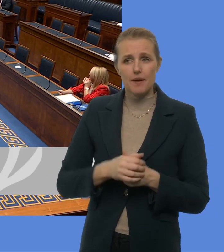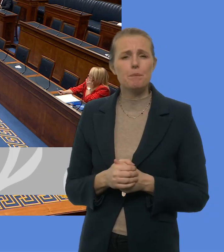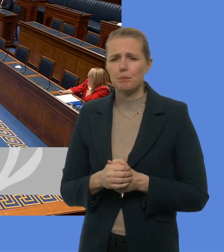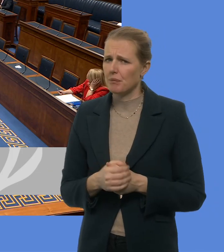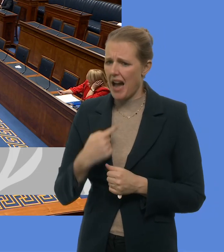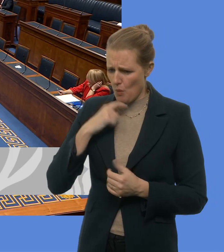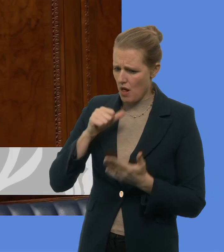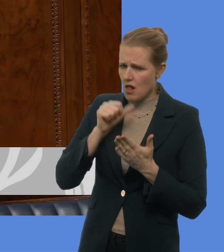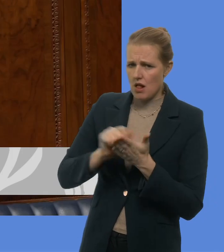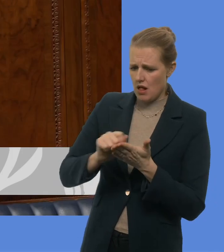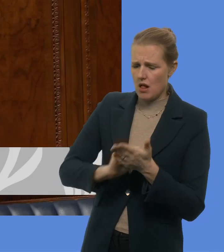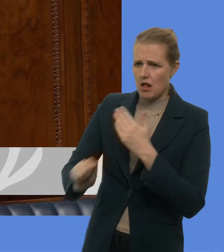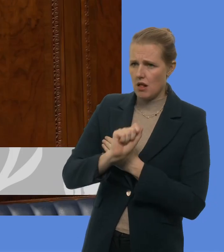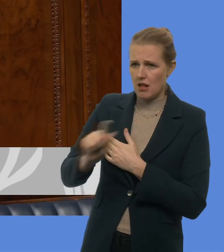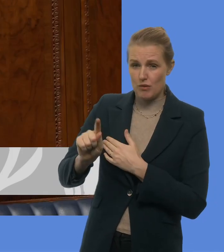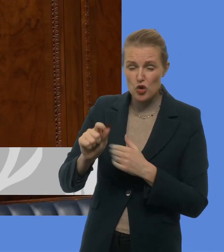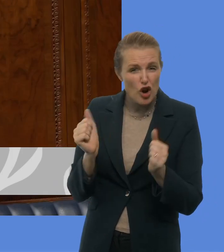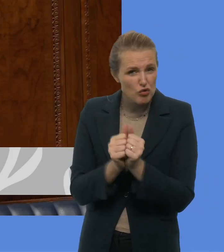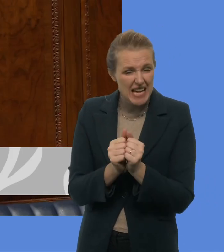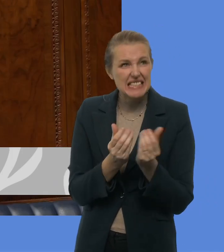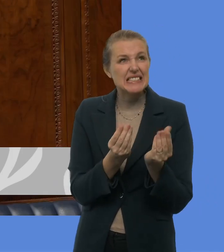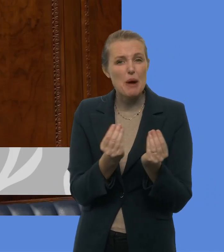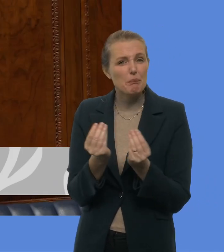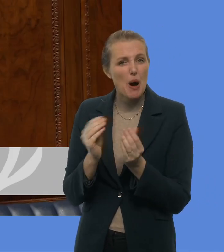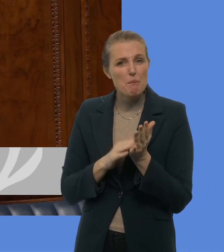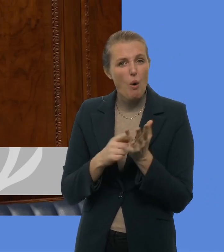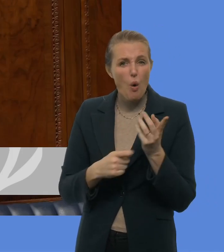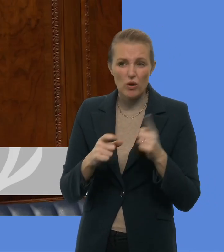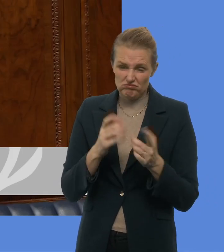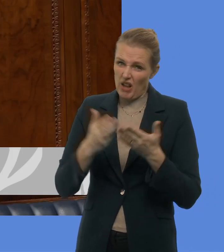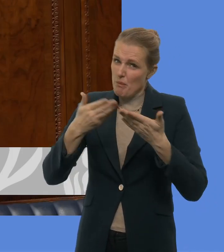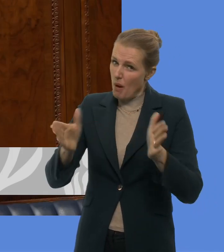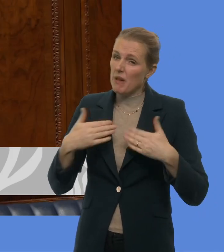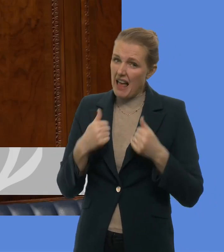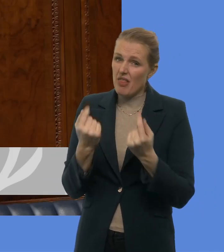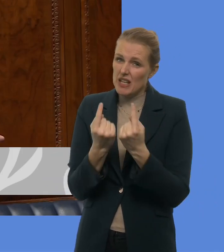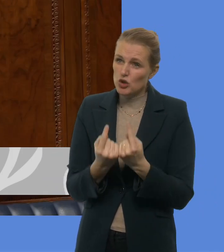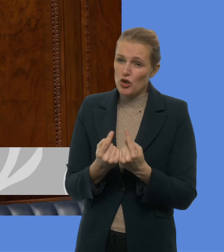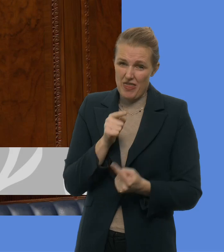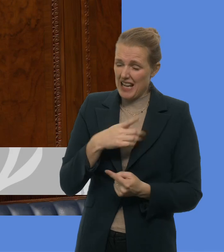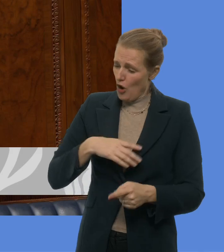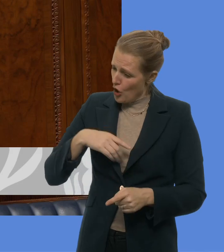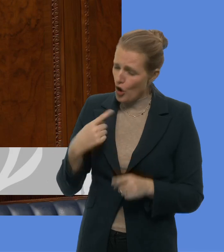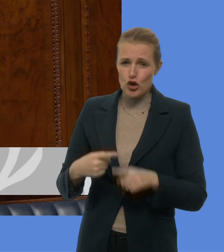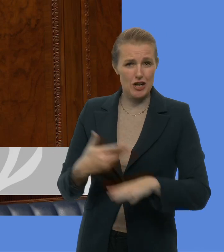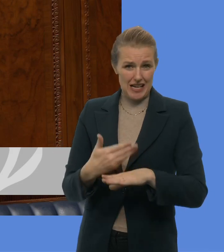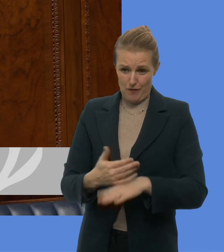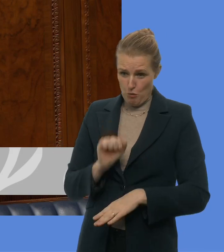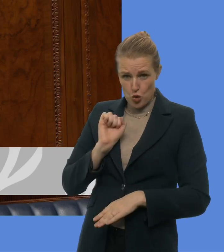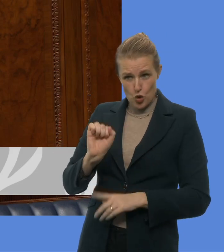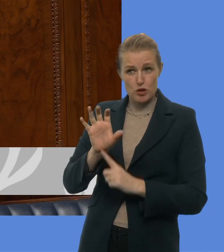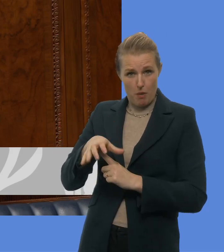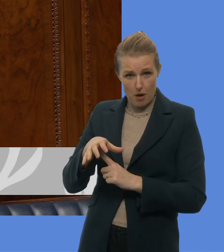on that. And would you accept that the issue of damp and mould is a public health issue and something that requires urgent action from your department, but